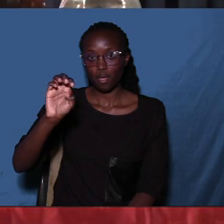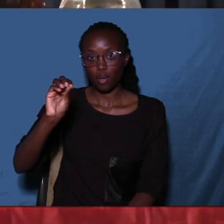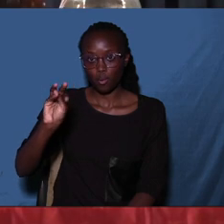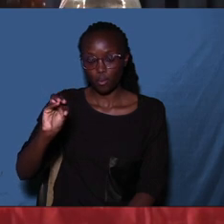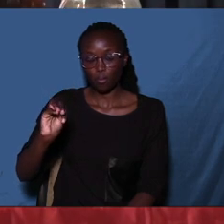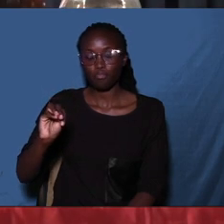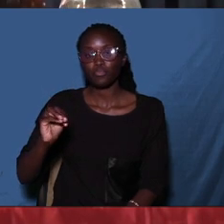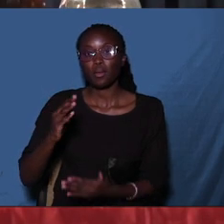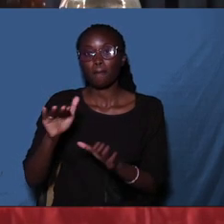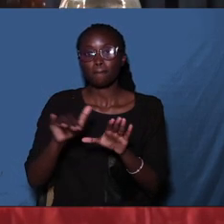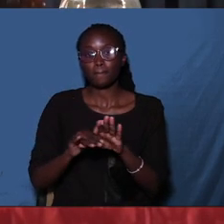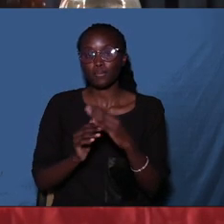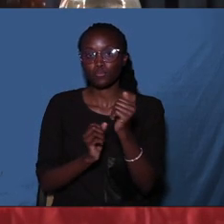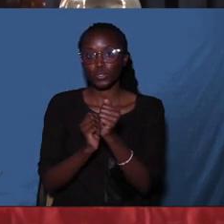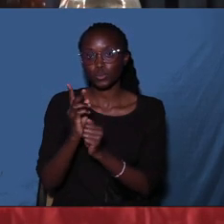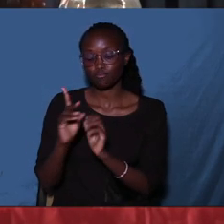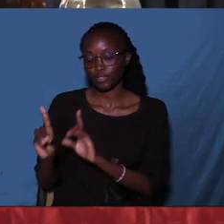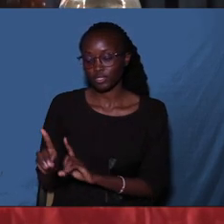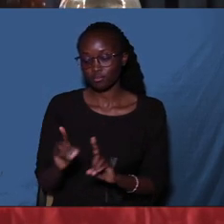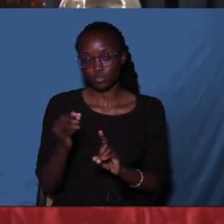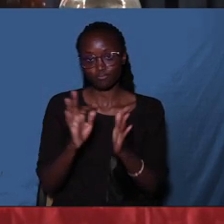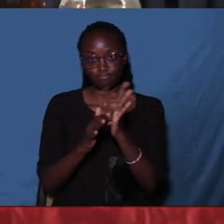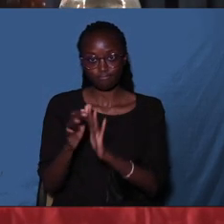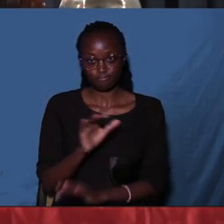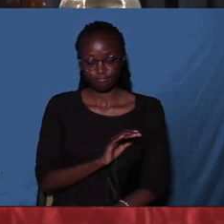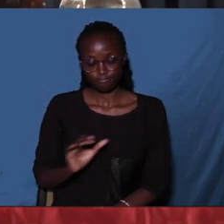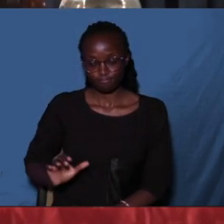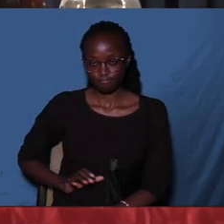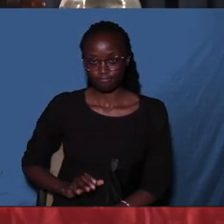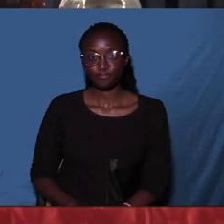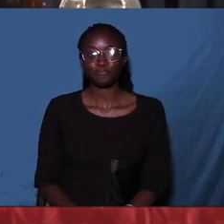of Jesus Christ, and we thank God for his life. And today,